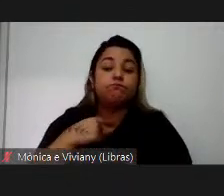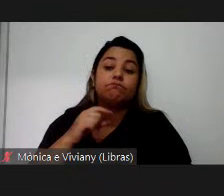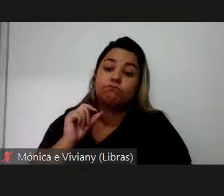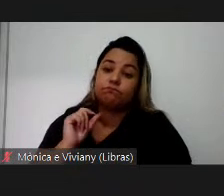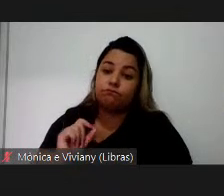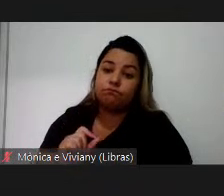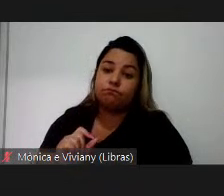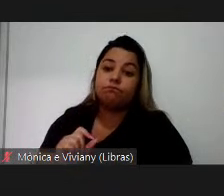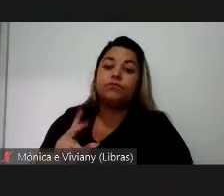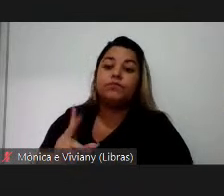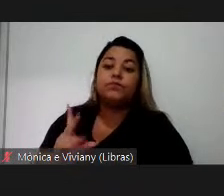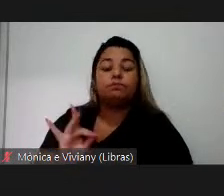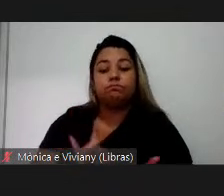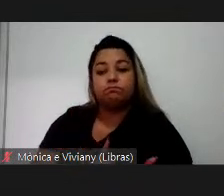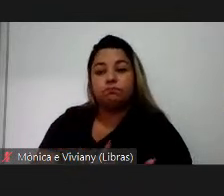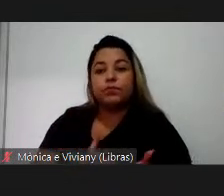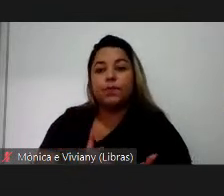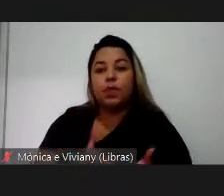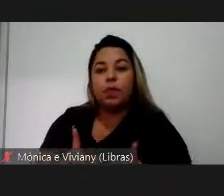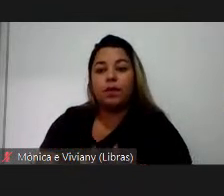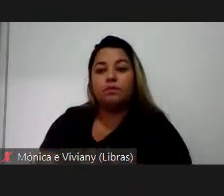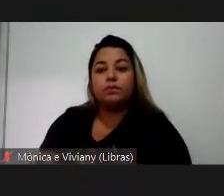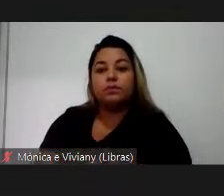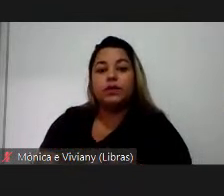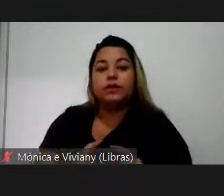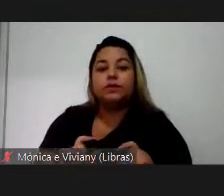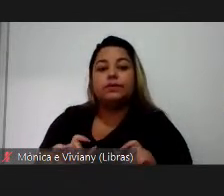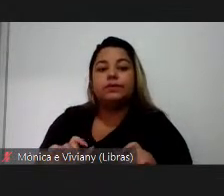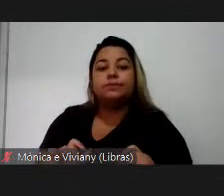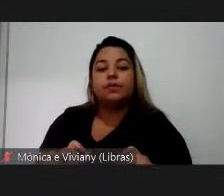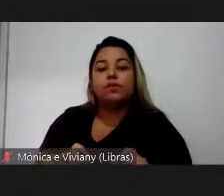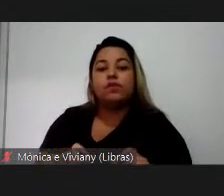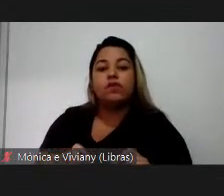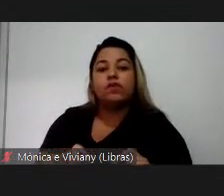is that we have the reality.